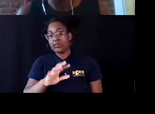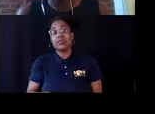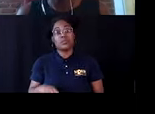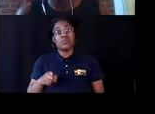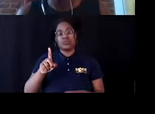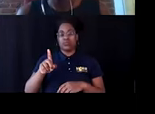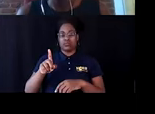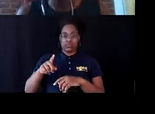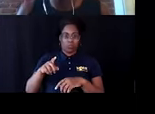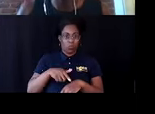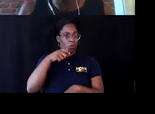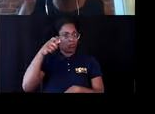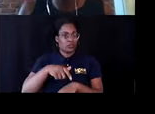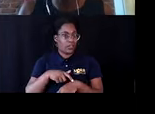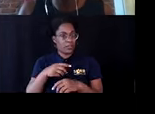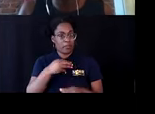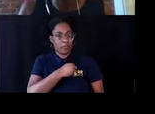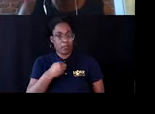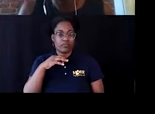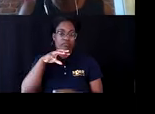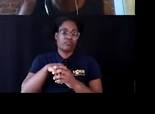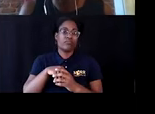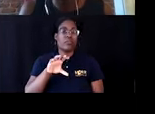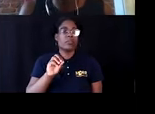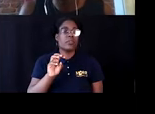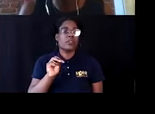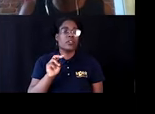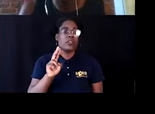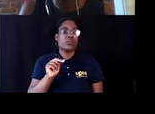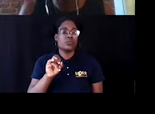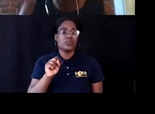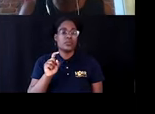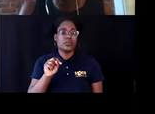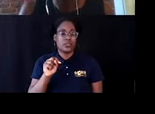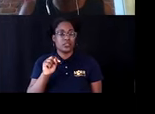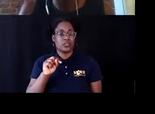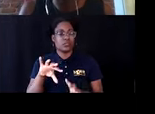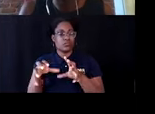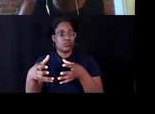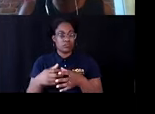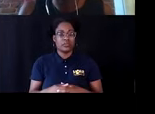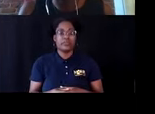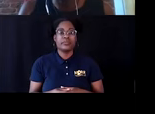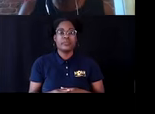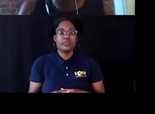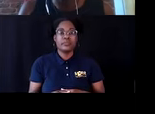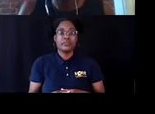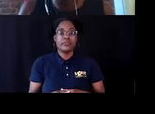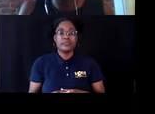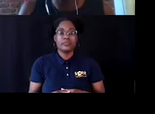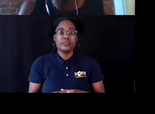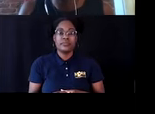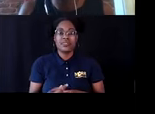Party. I love this quotation. She, in an end to the neglect of the problems of Negro women, writes,